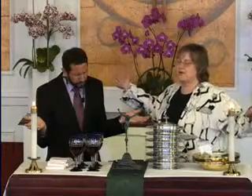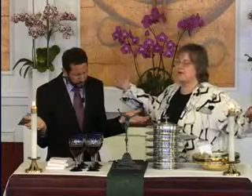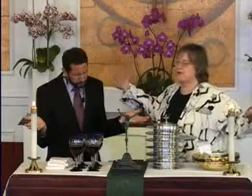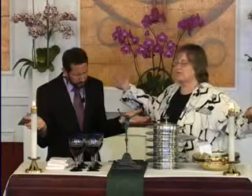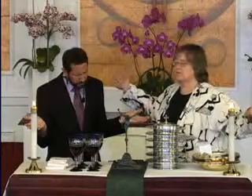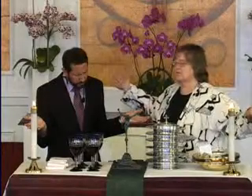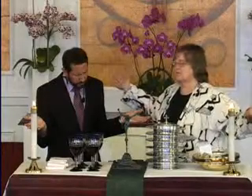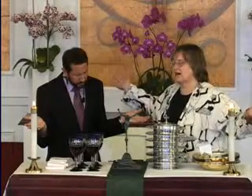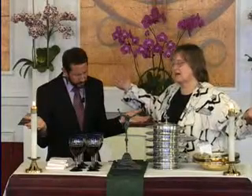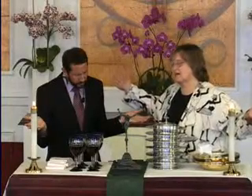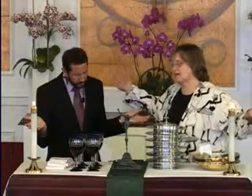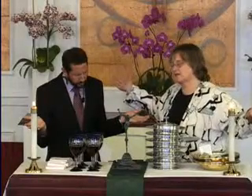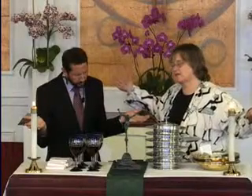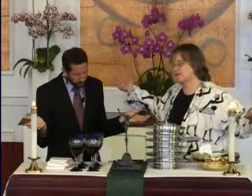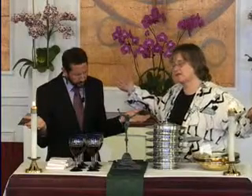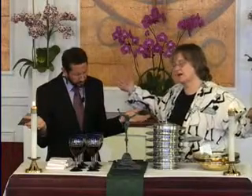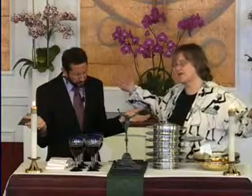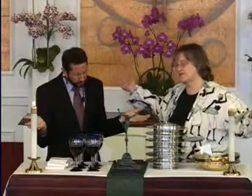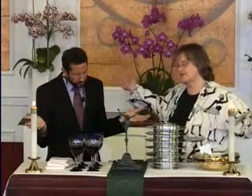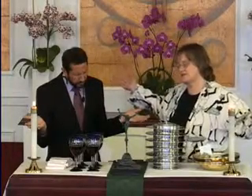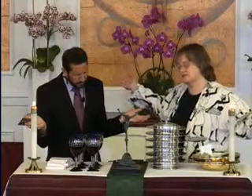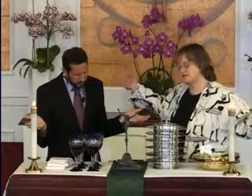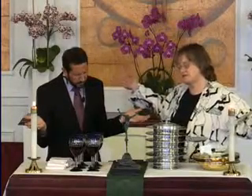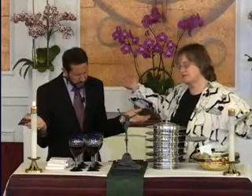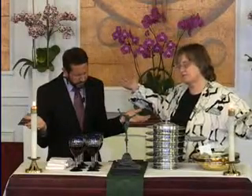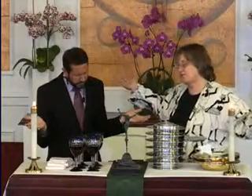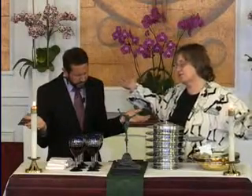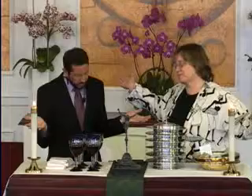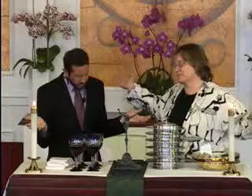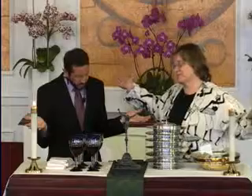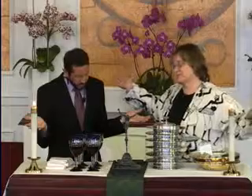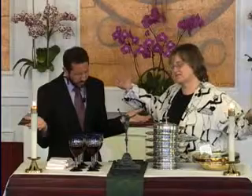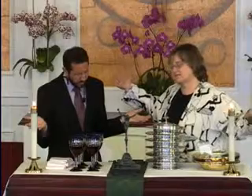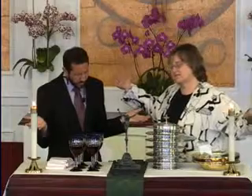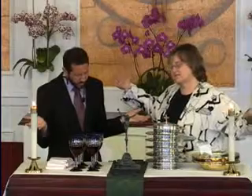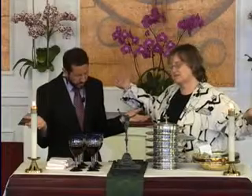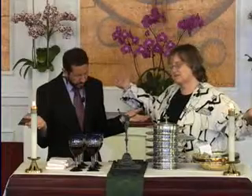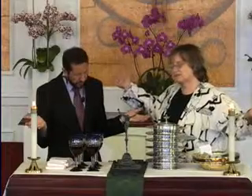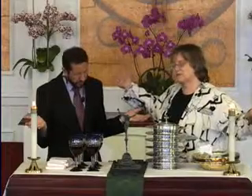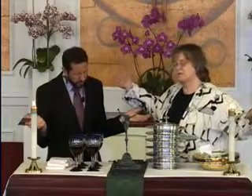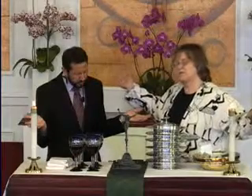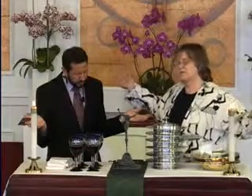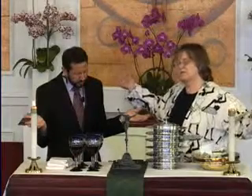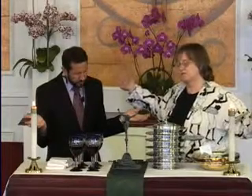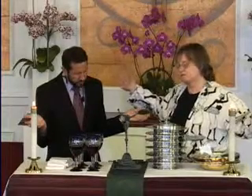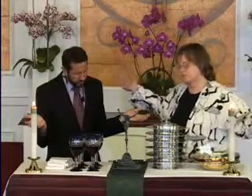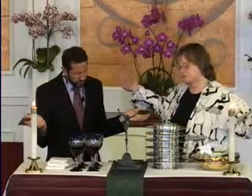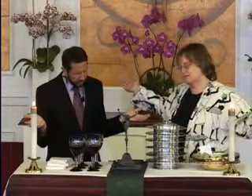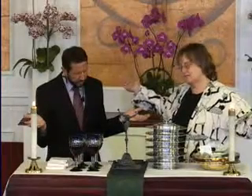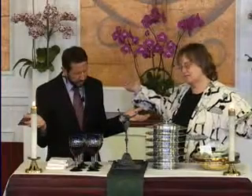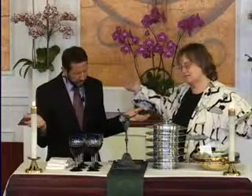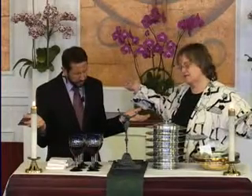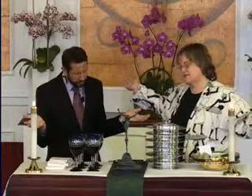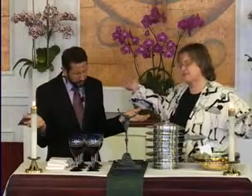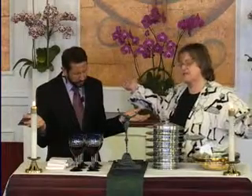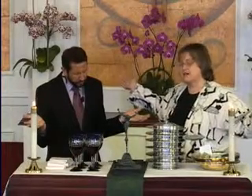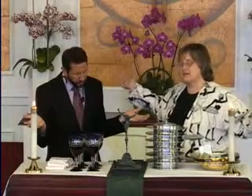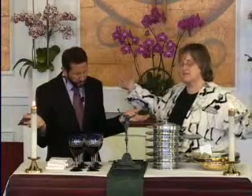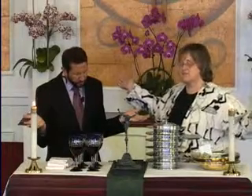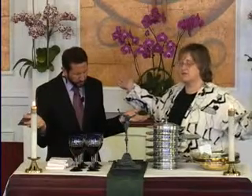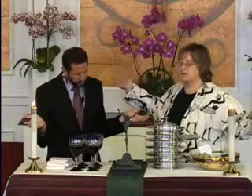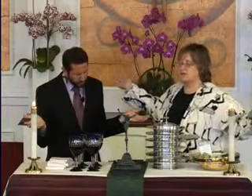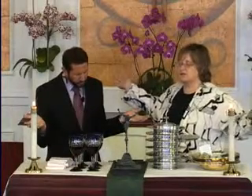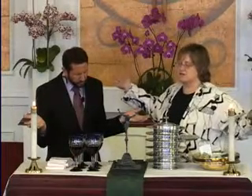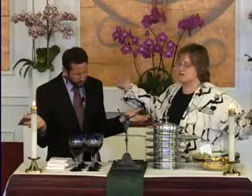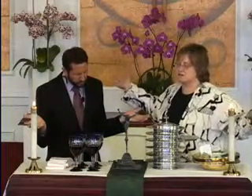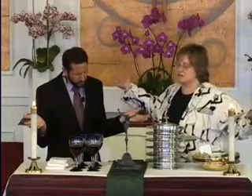I pray that we can allow ourselves to rest with our shepherd, to be renewed, to be fed,